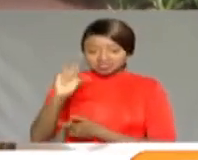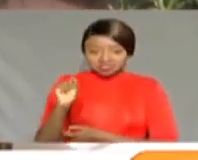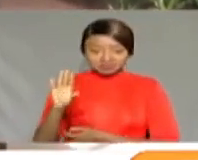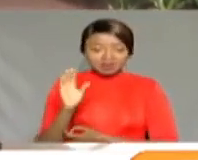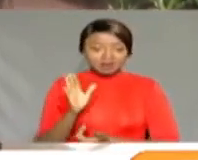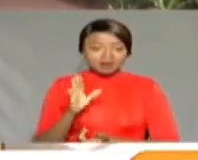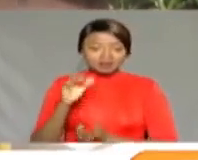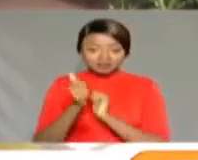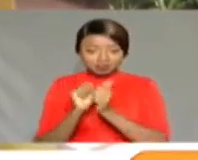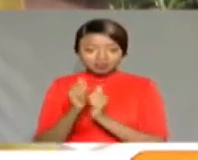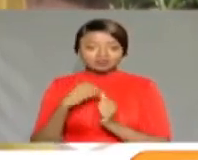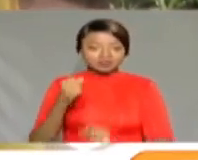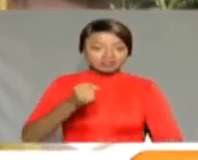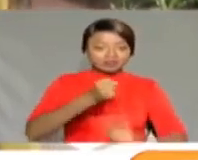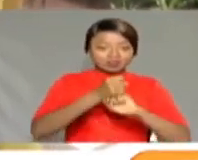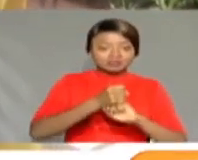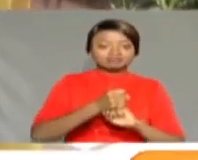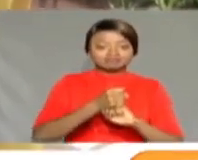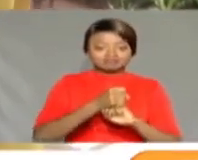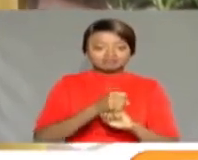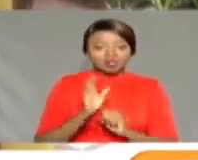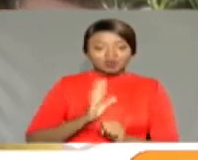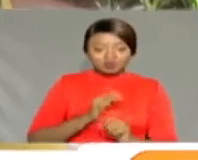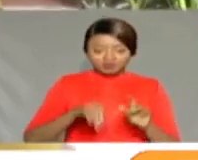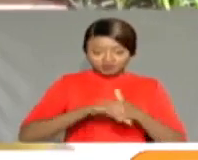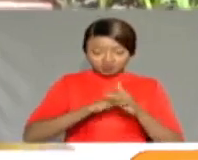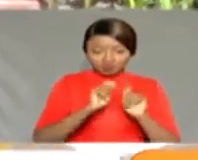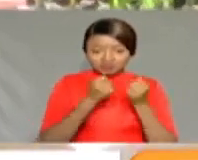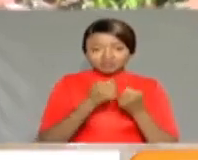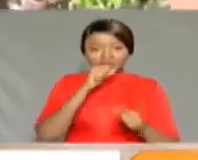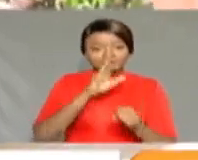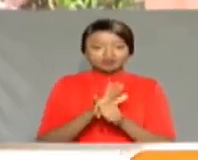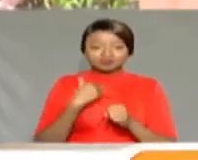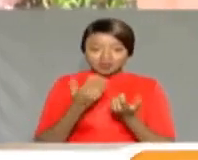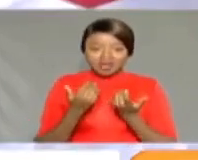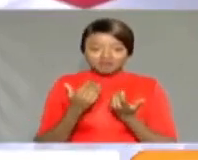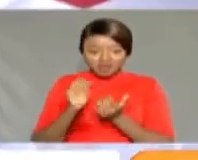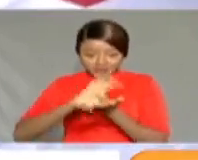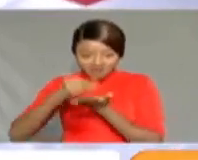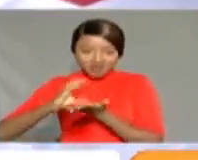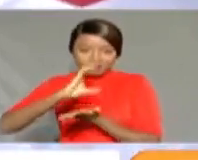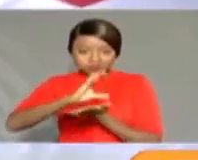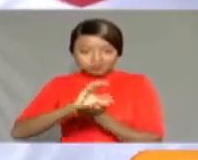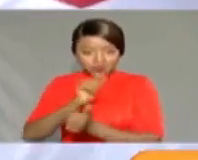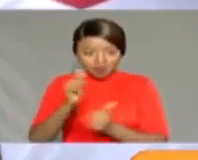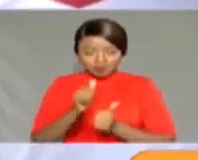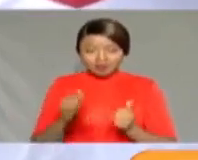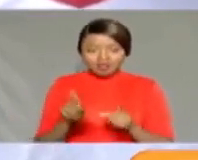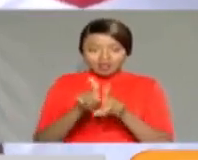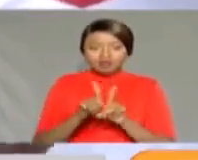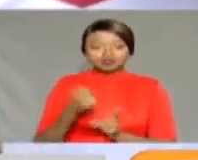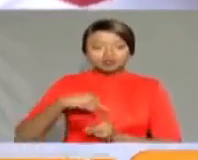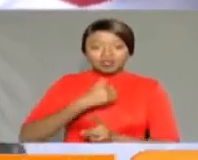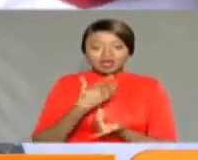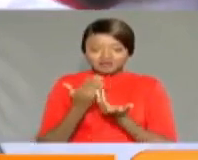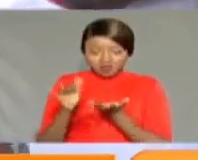while paying the Harambee Starlets a courtesy call, promised a more streamlined use of the sports fund. We have to have structures in place that actually